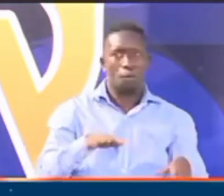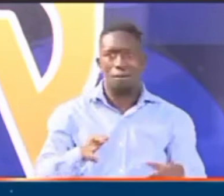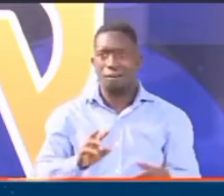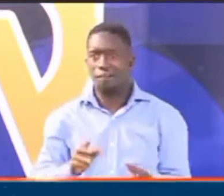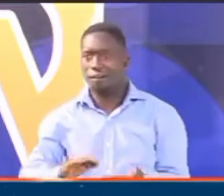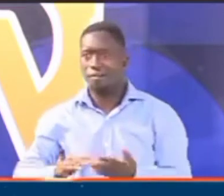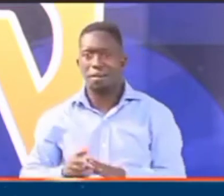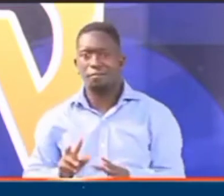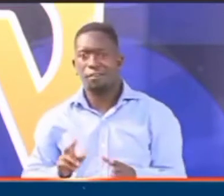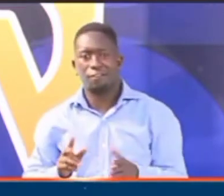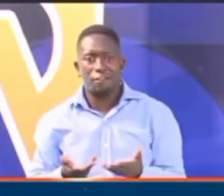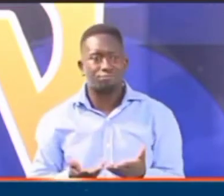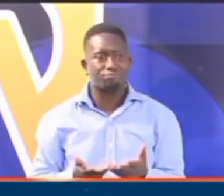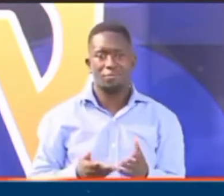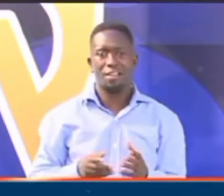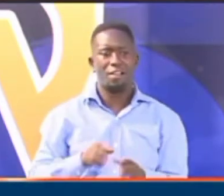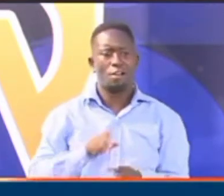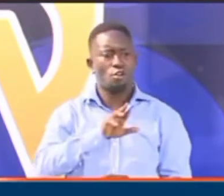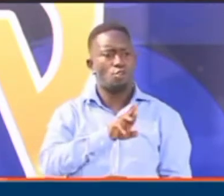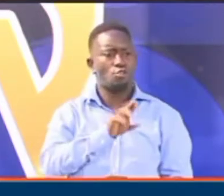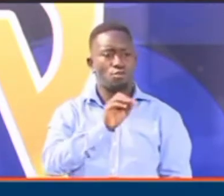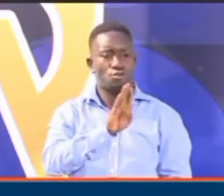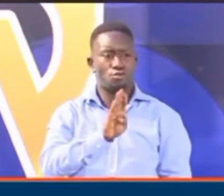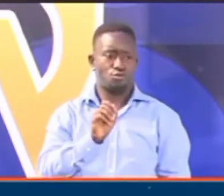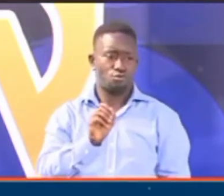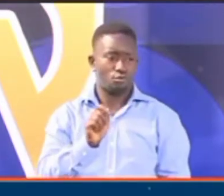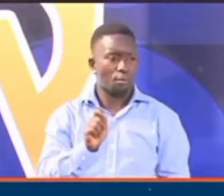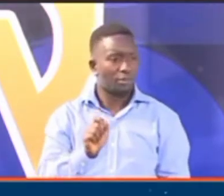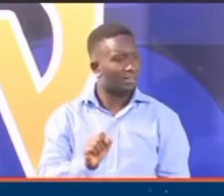become the perfect journalists. But